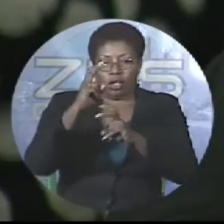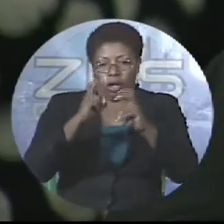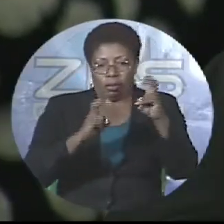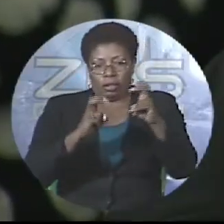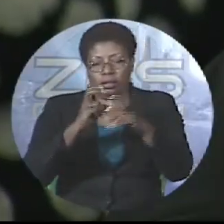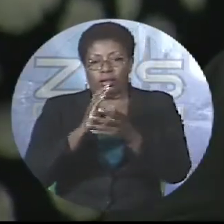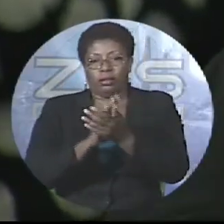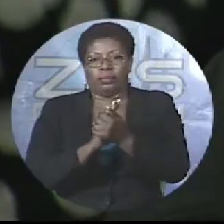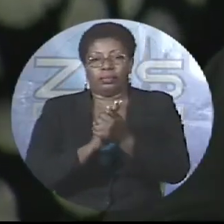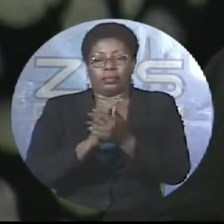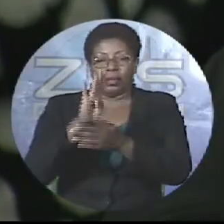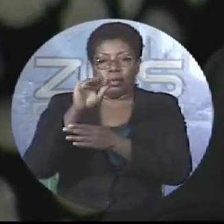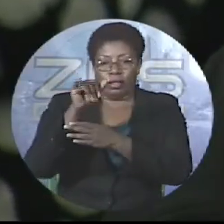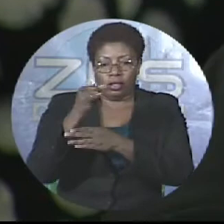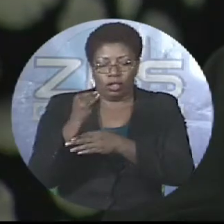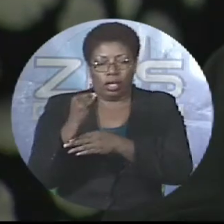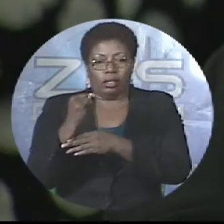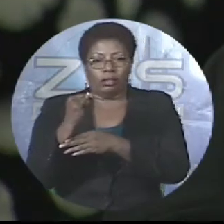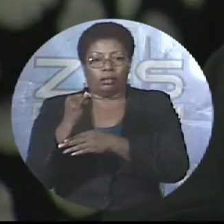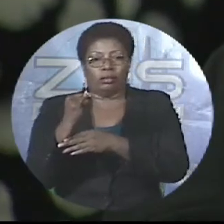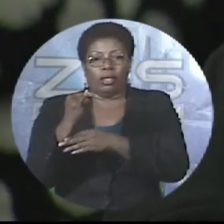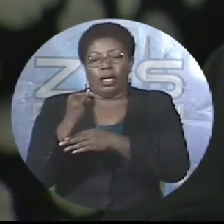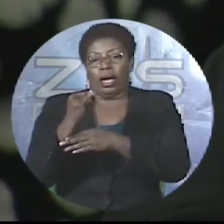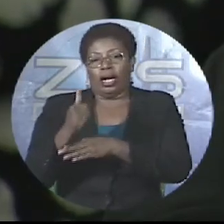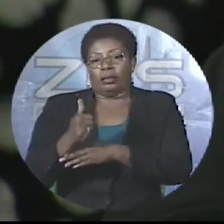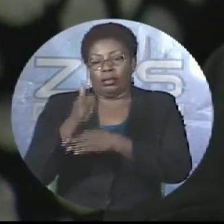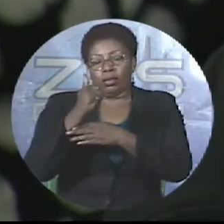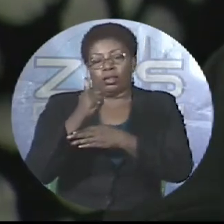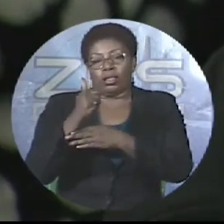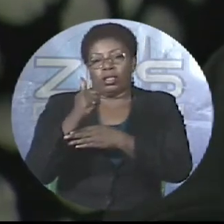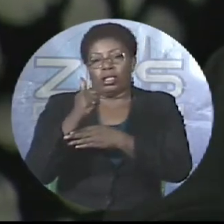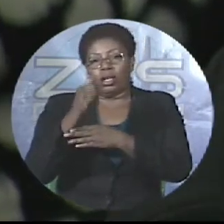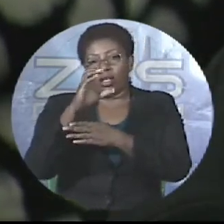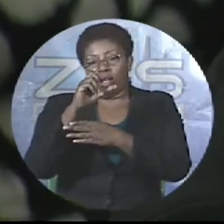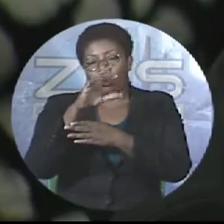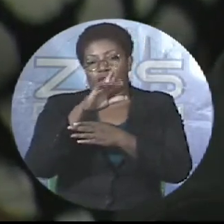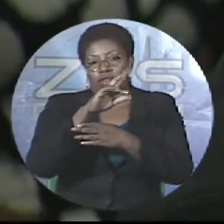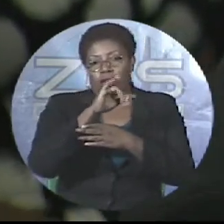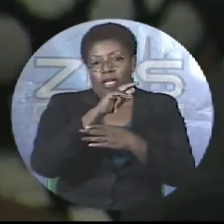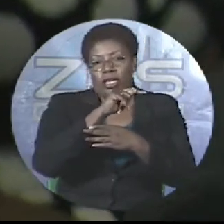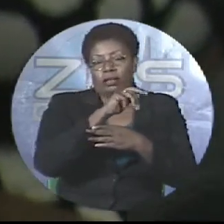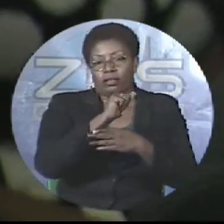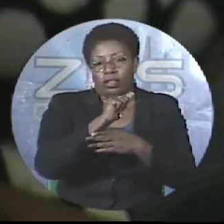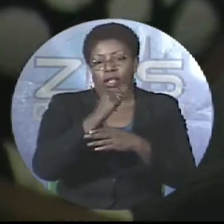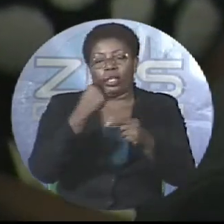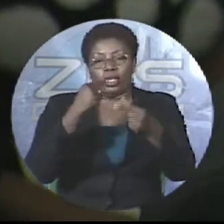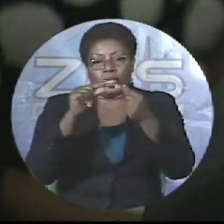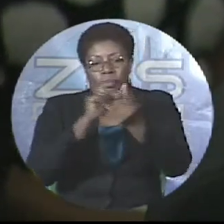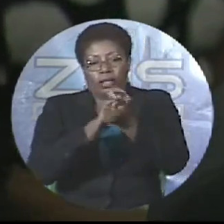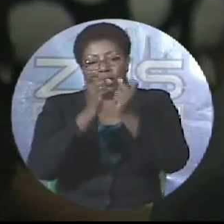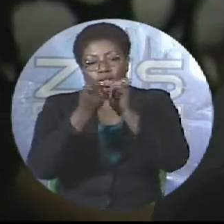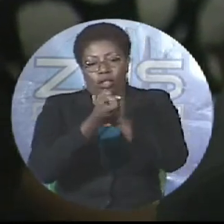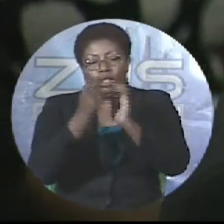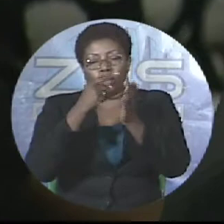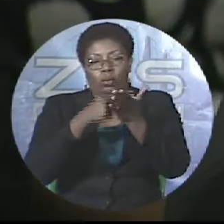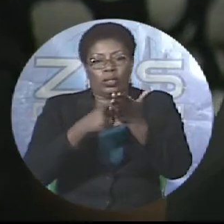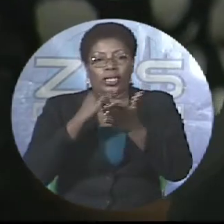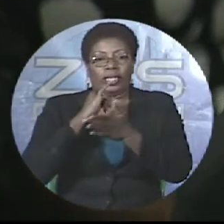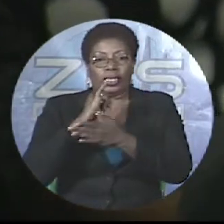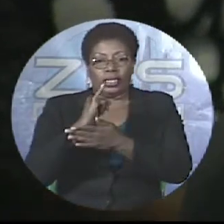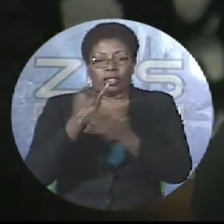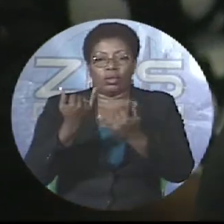revamped the entire Charifta Games and turned it what it is into what it is